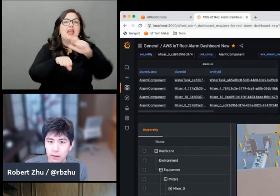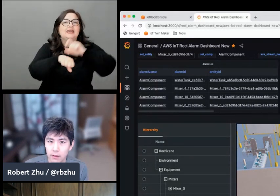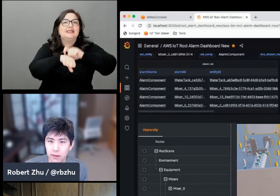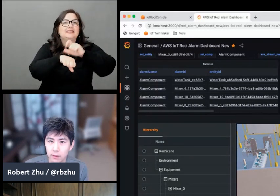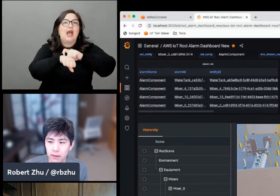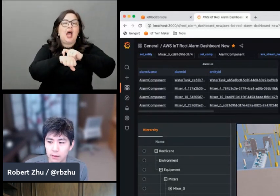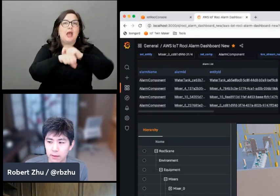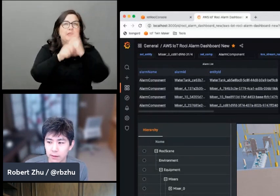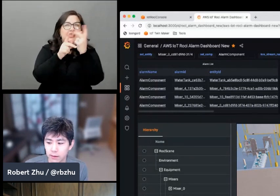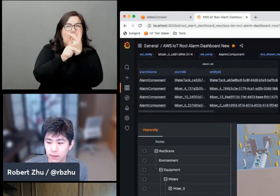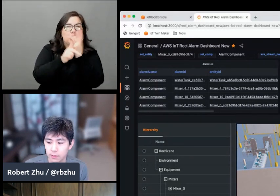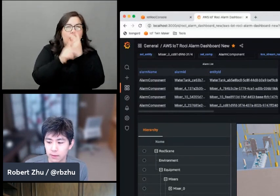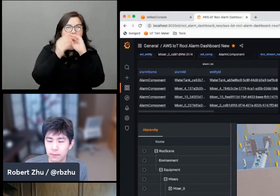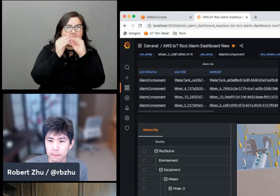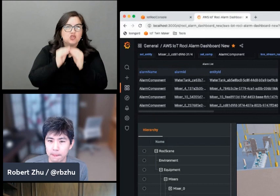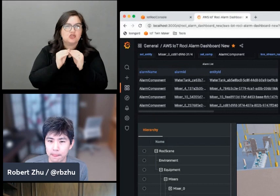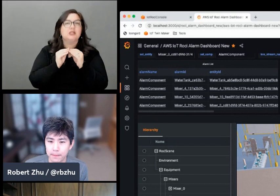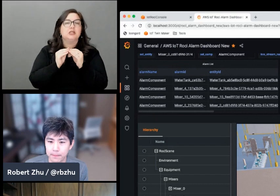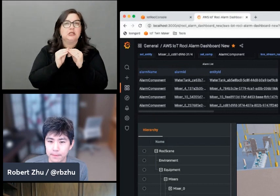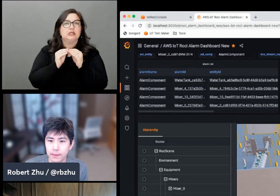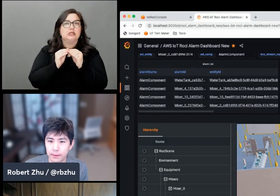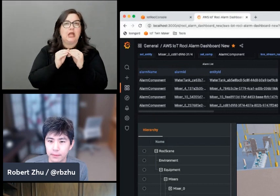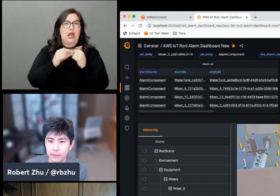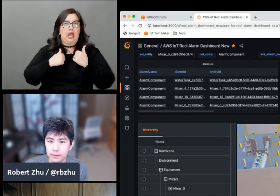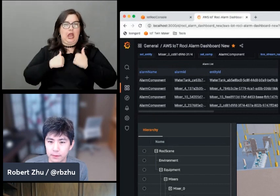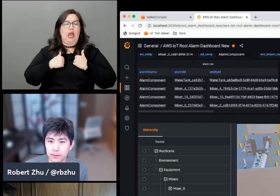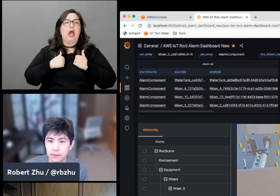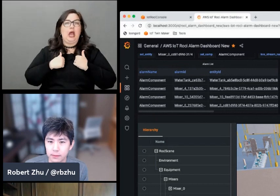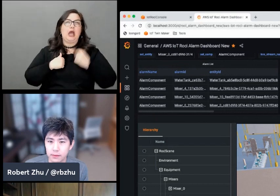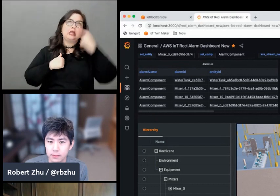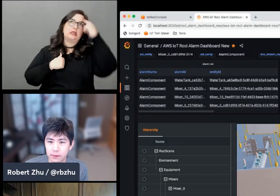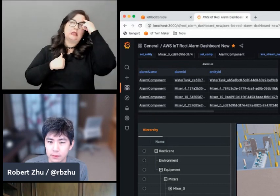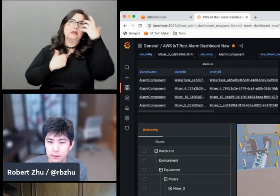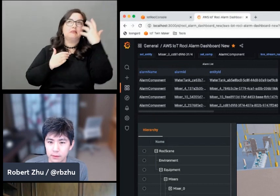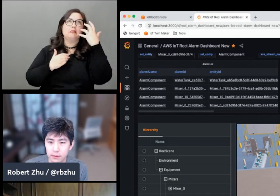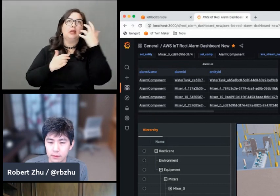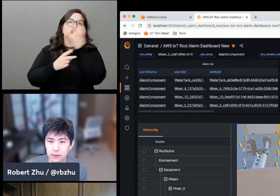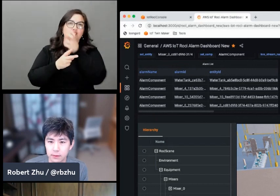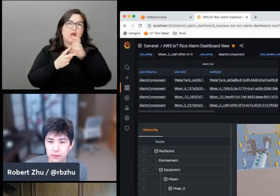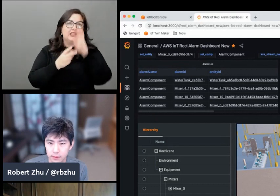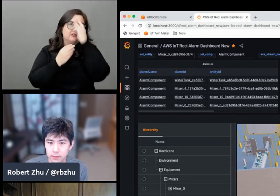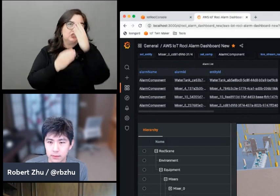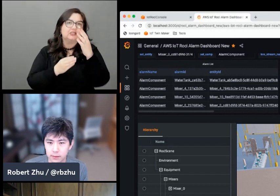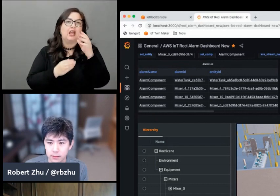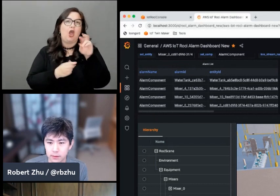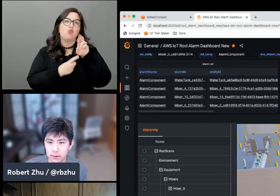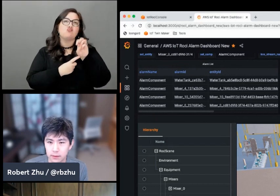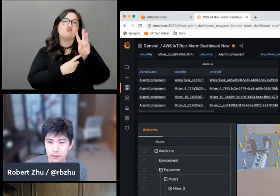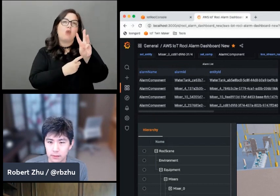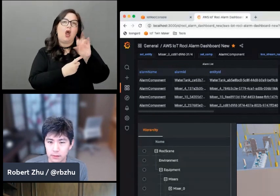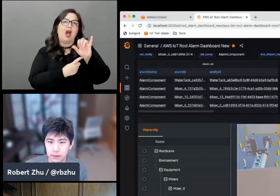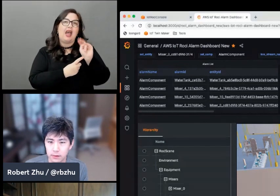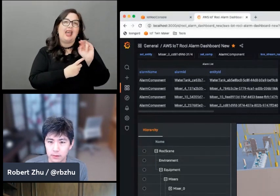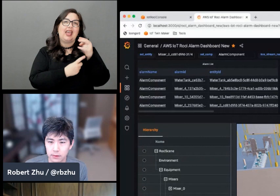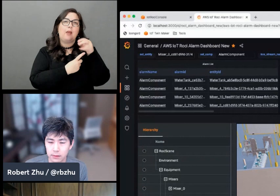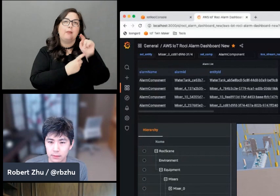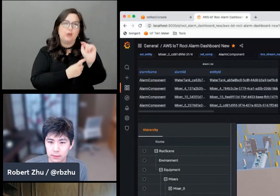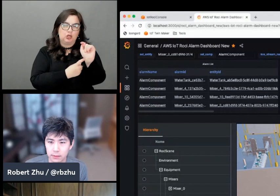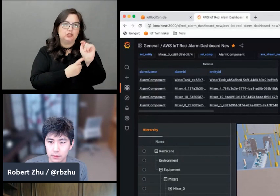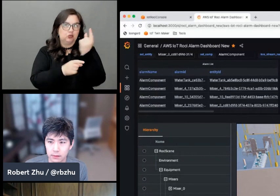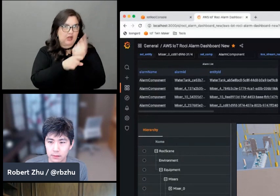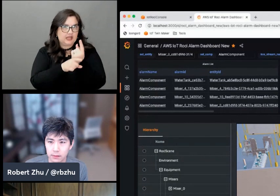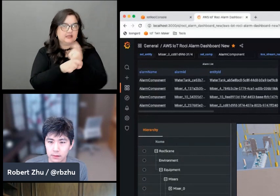calculation, I like to think of that as just a transform on the data. So you have a raw input feed, and then you don't